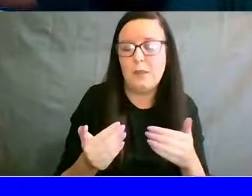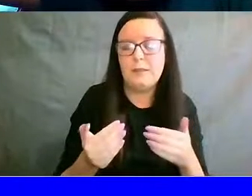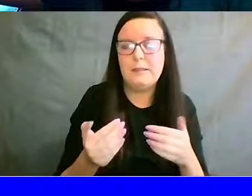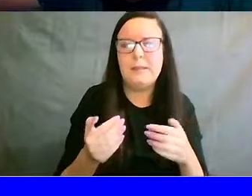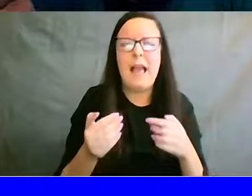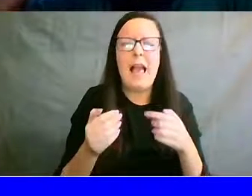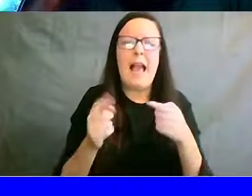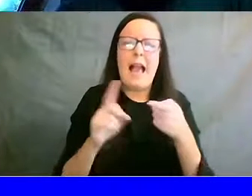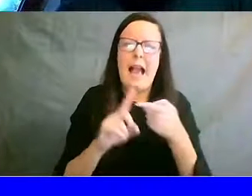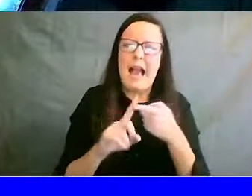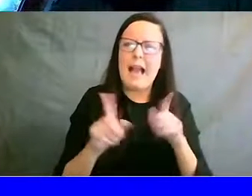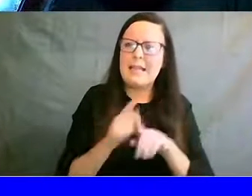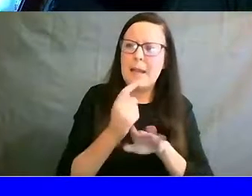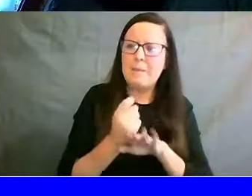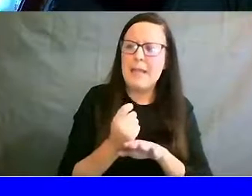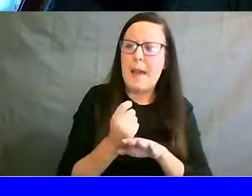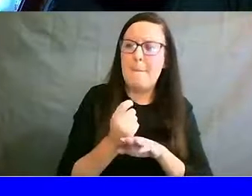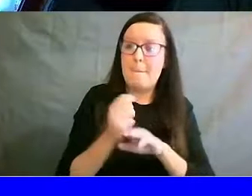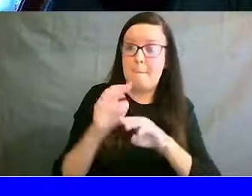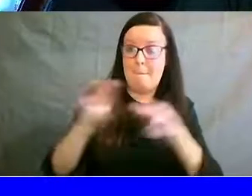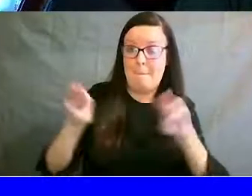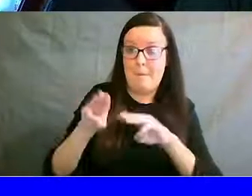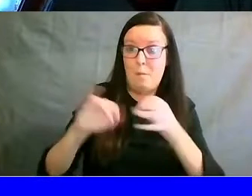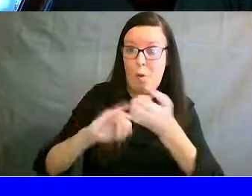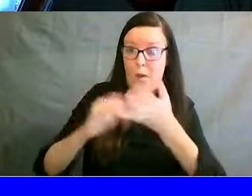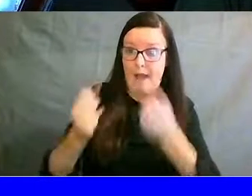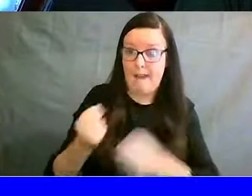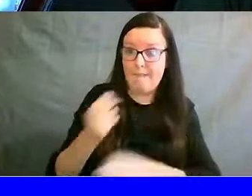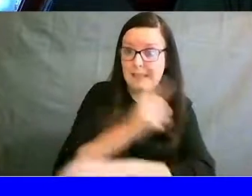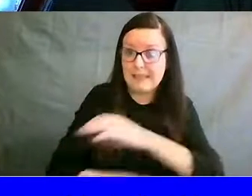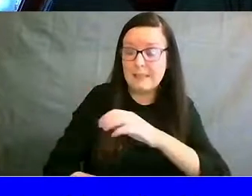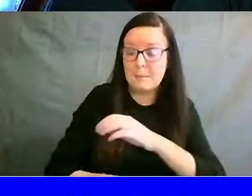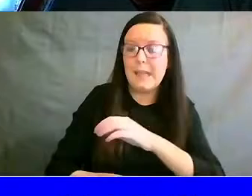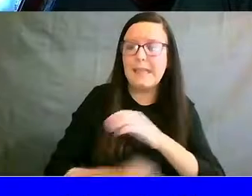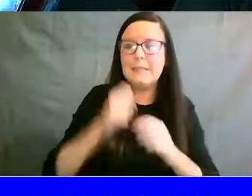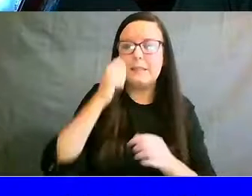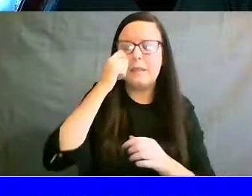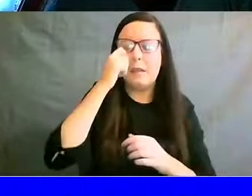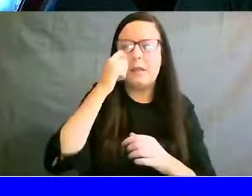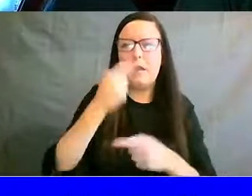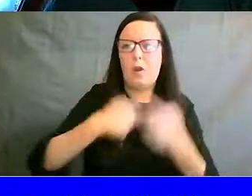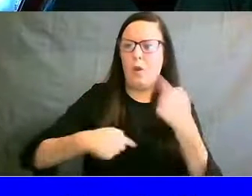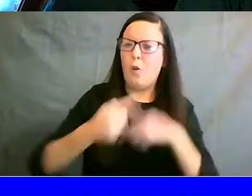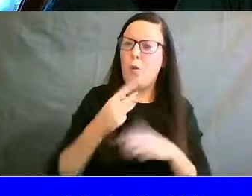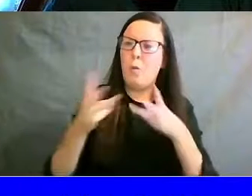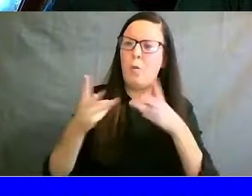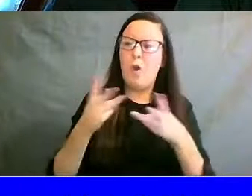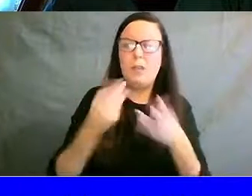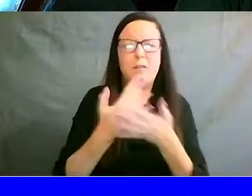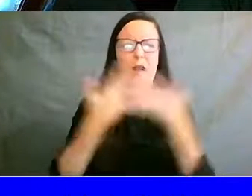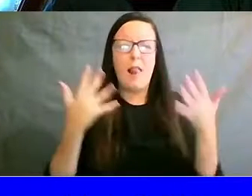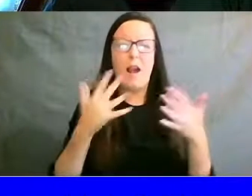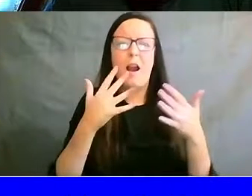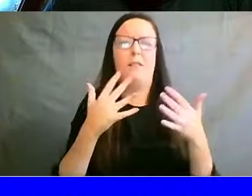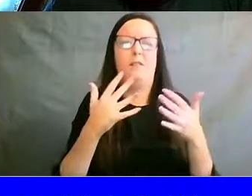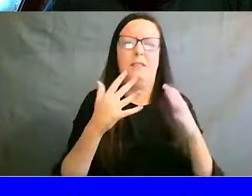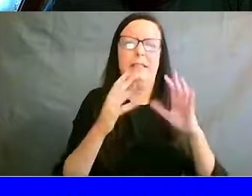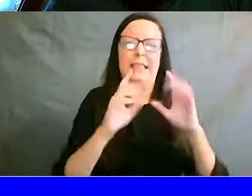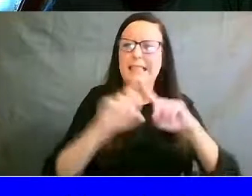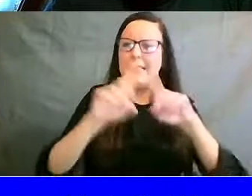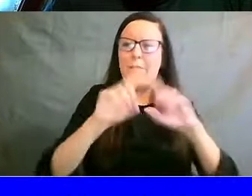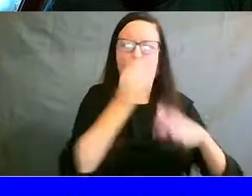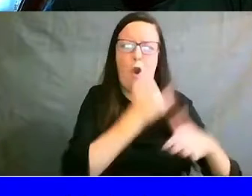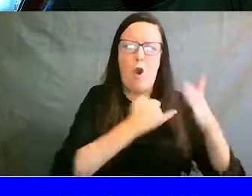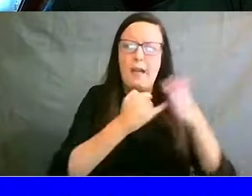people or people with disabilities do? I mean, we work very hard with a number of organisations, APPGs, advocacy. So